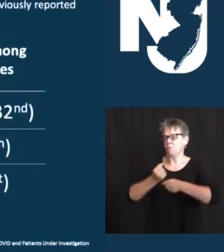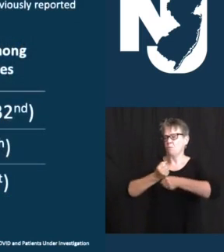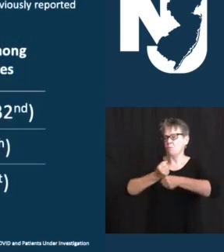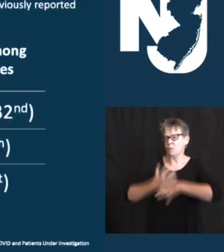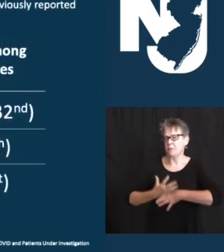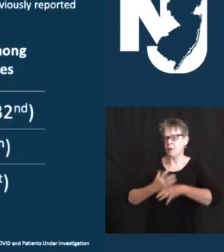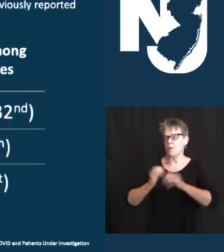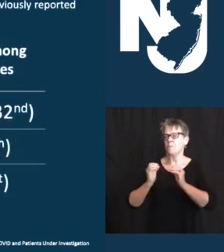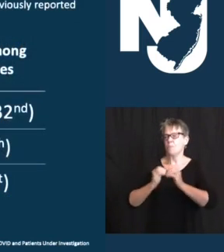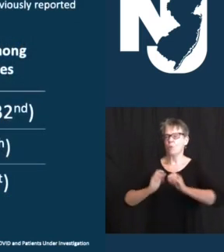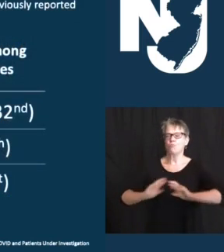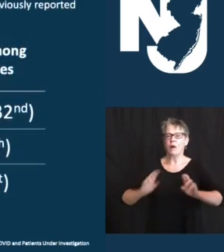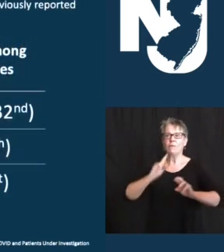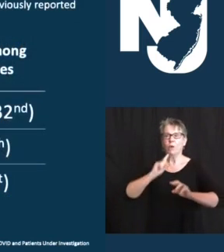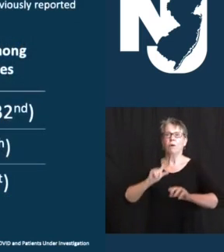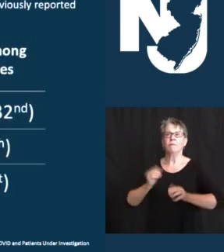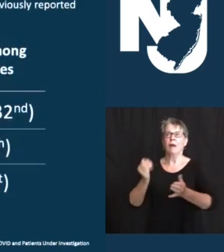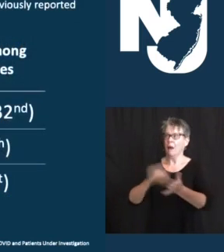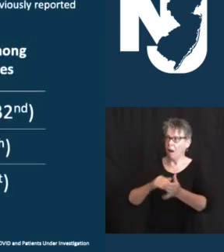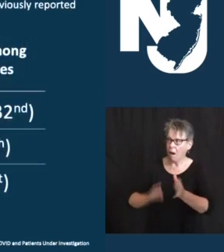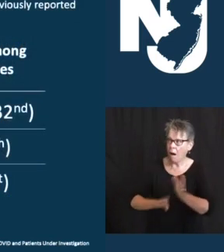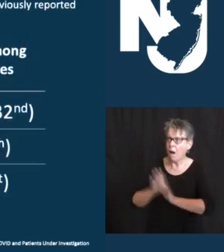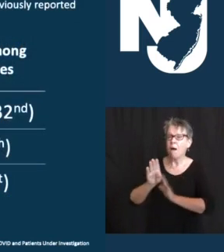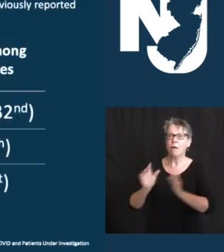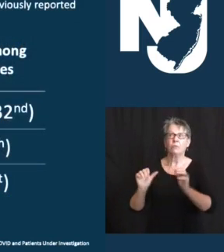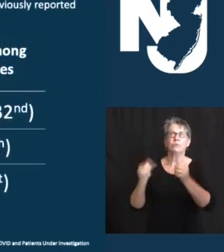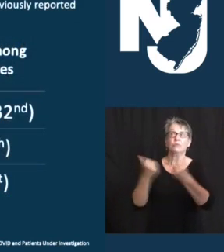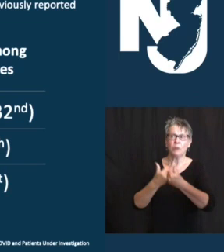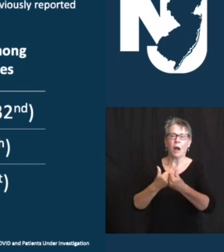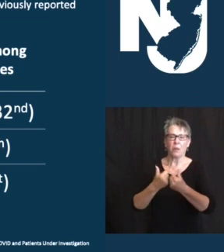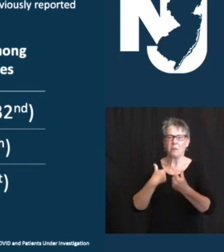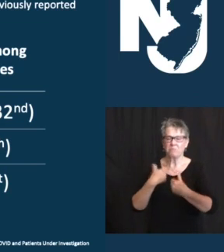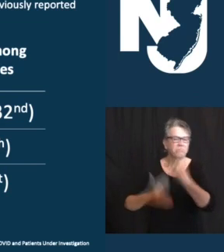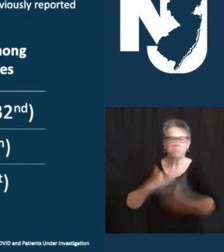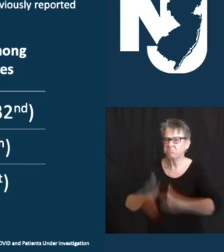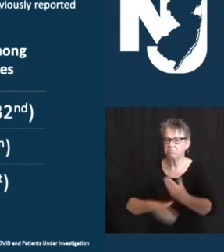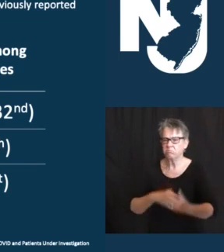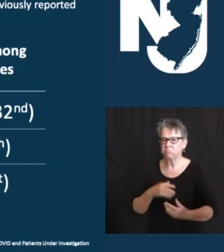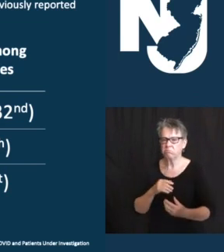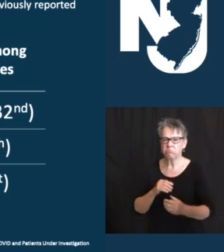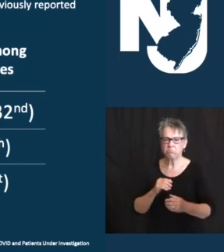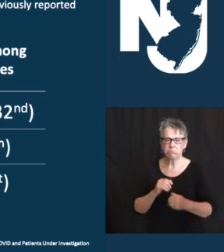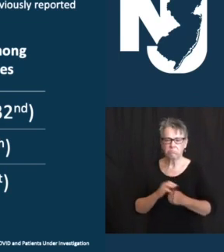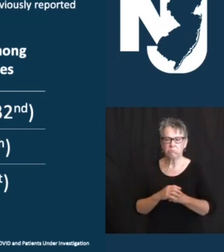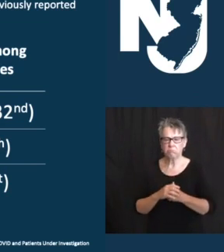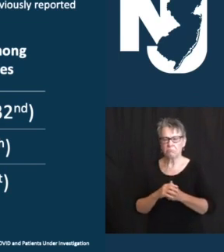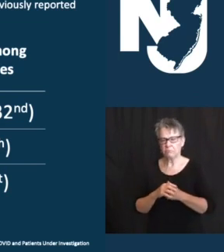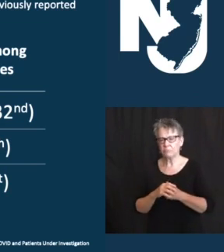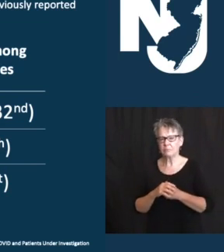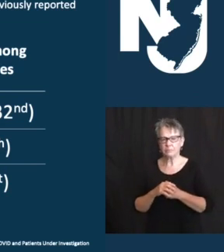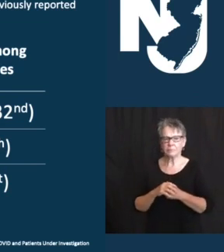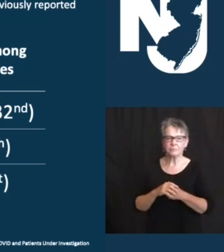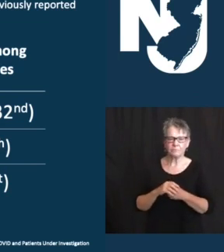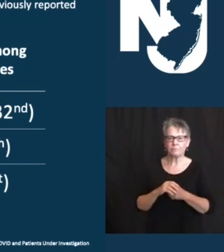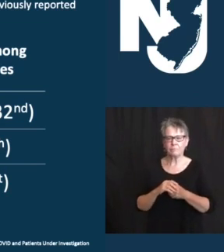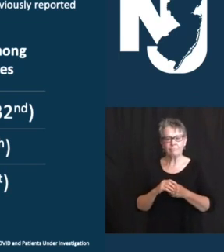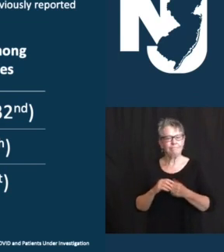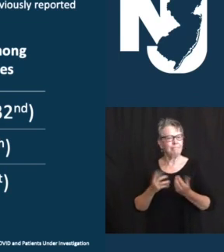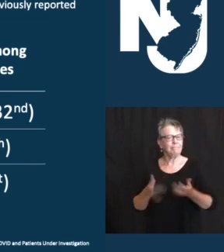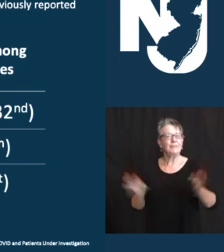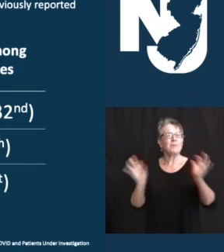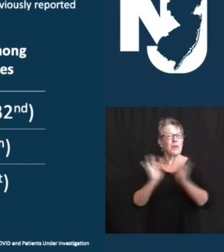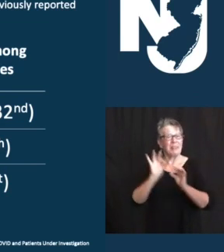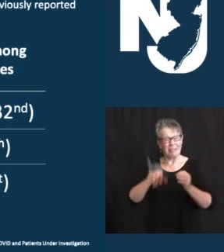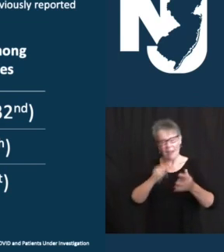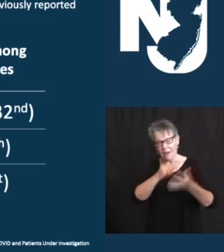good news from our hospitals from a purely New Jersey perspective, we still aren't where we need to be in the national rankings. We